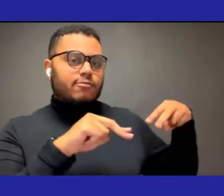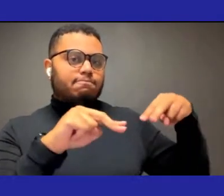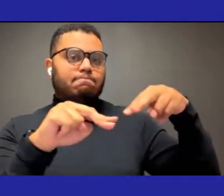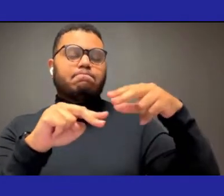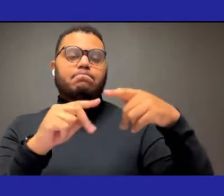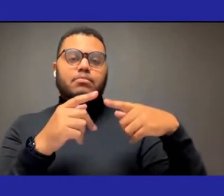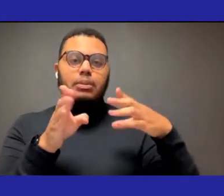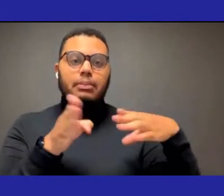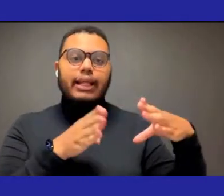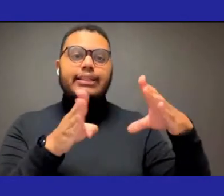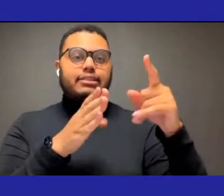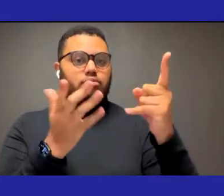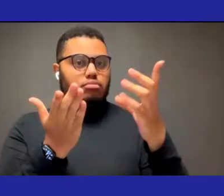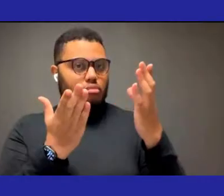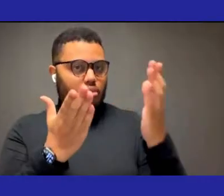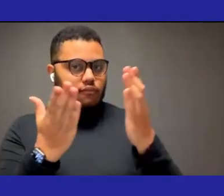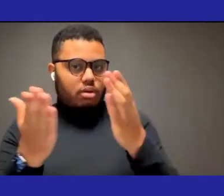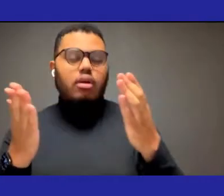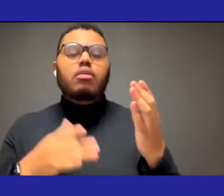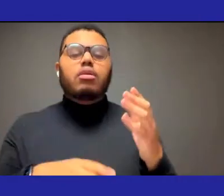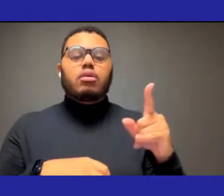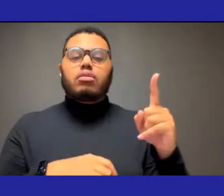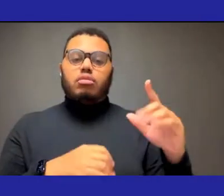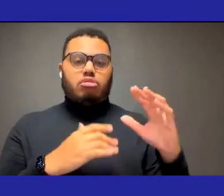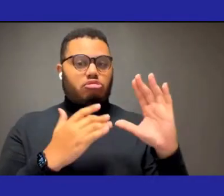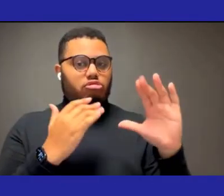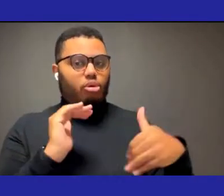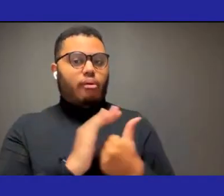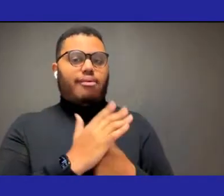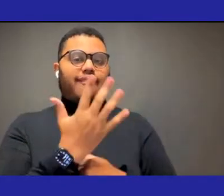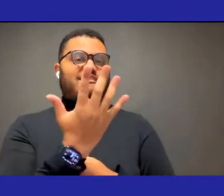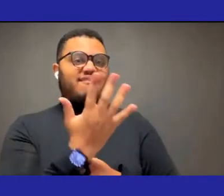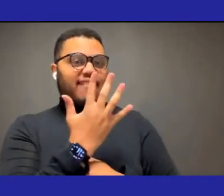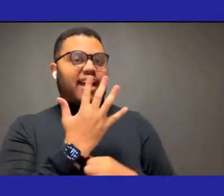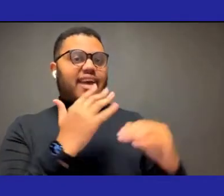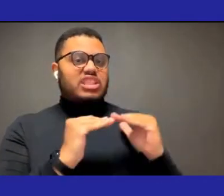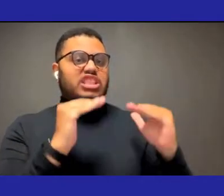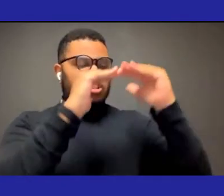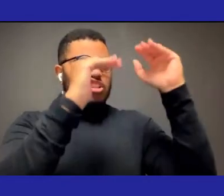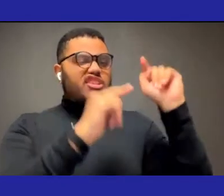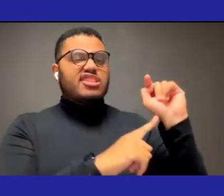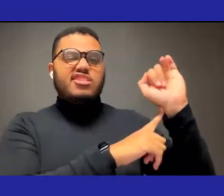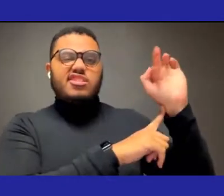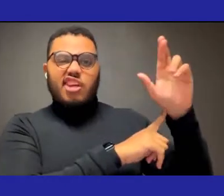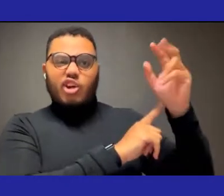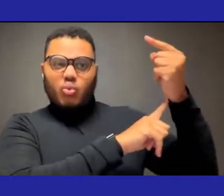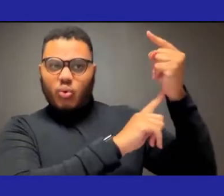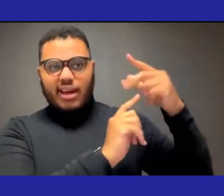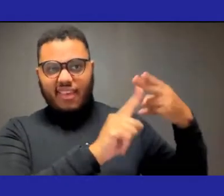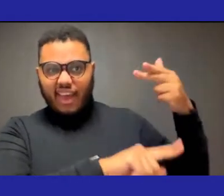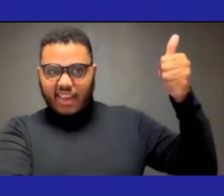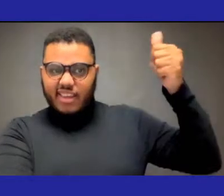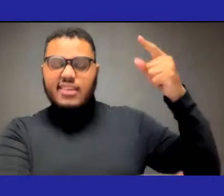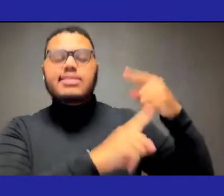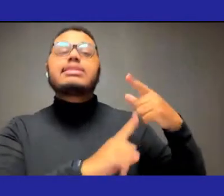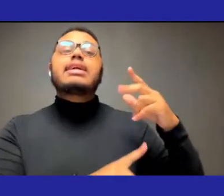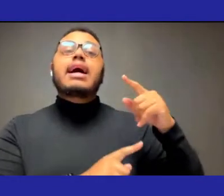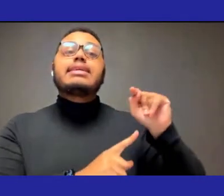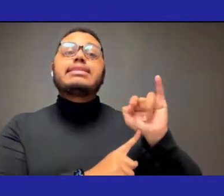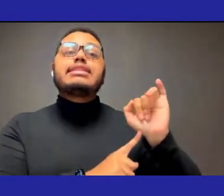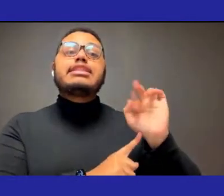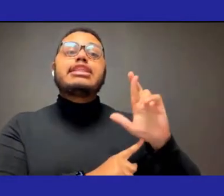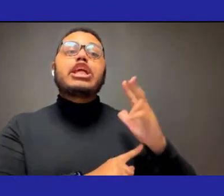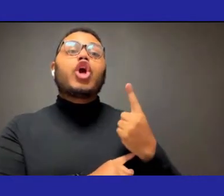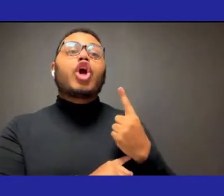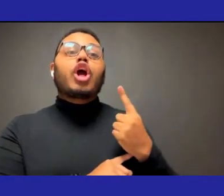plan offering, and of the 5 tiers, tier 1 being the highest, tier 5 being the lowest, MetroPlus